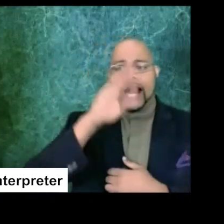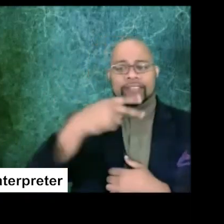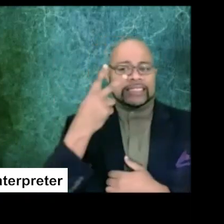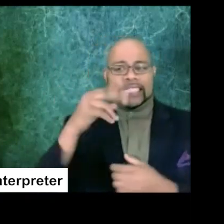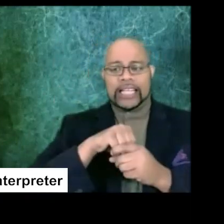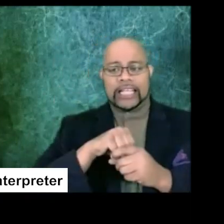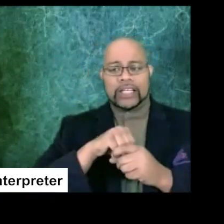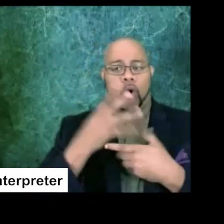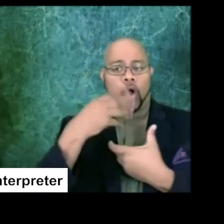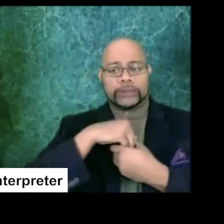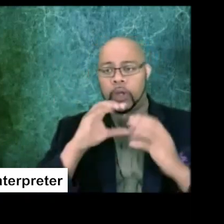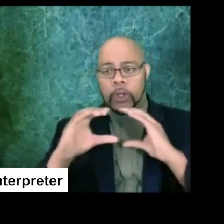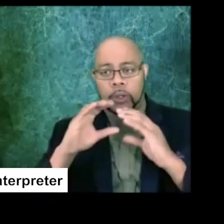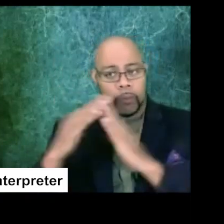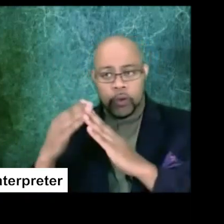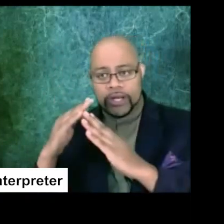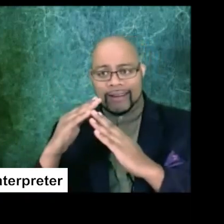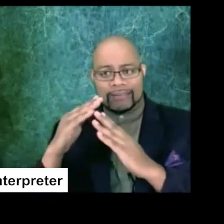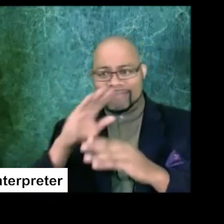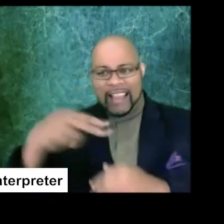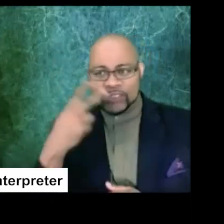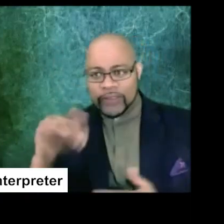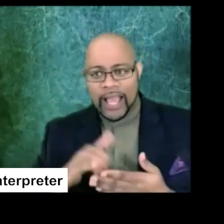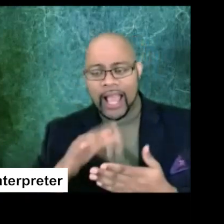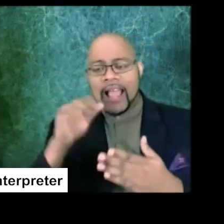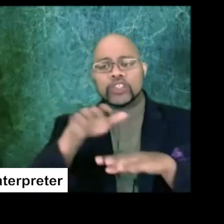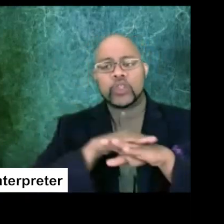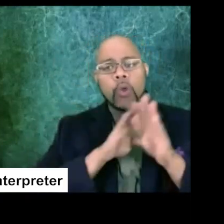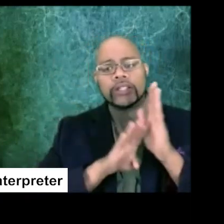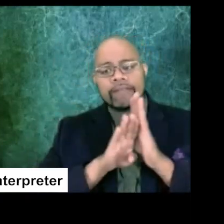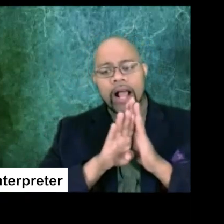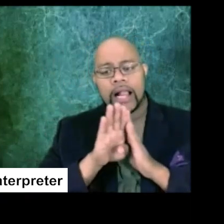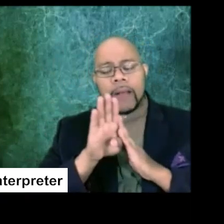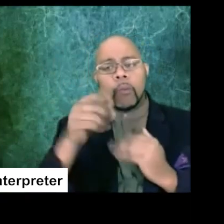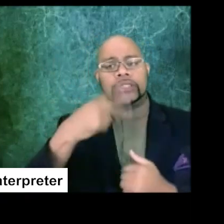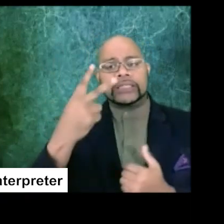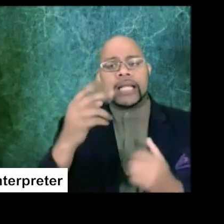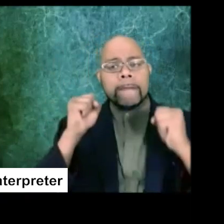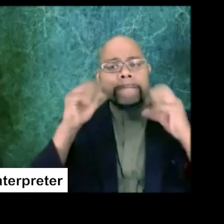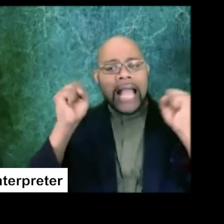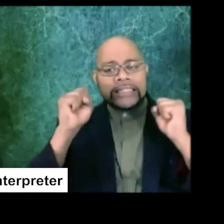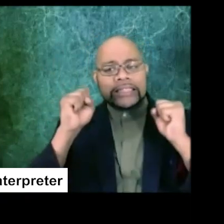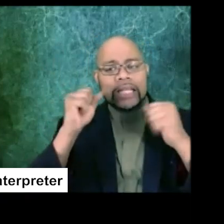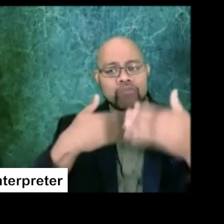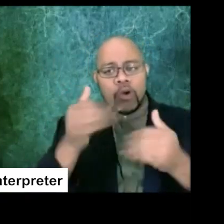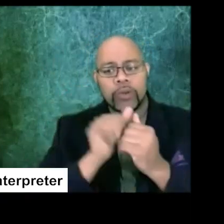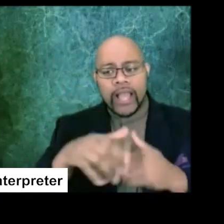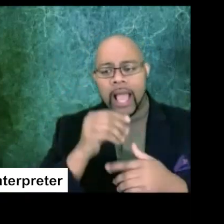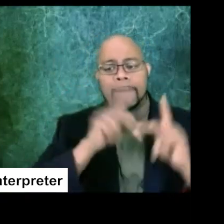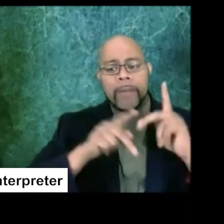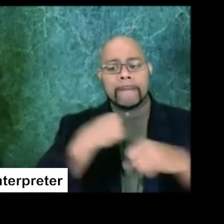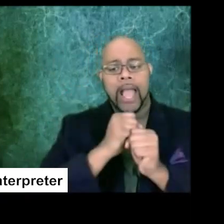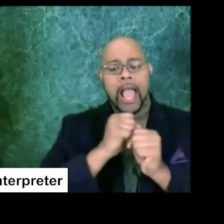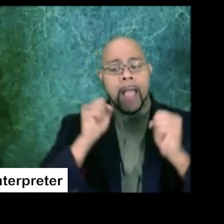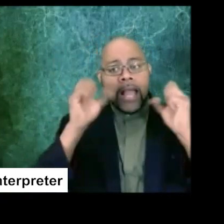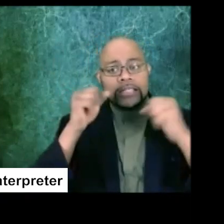it in the autism community ever. And it's slowly developed. And we've seen amazing progress with it and people making